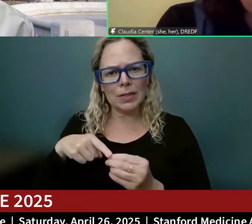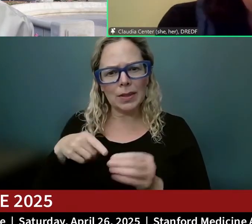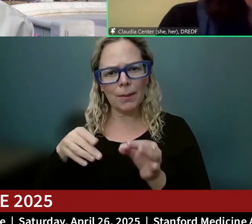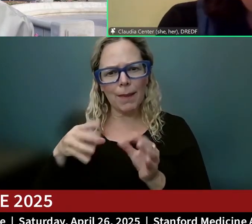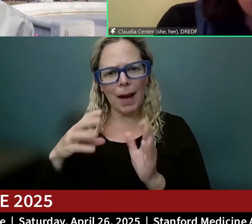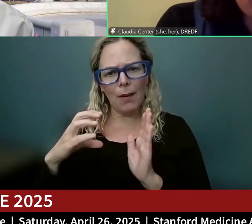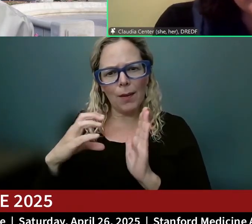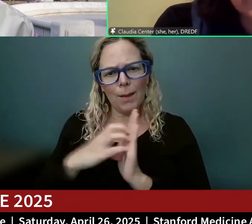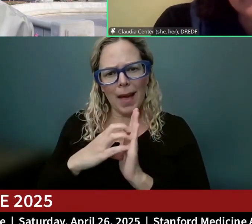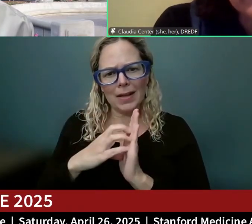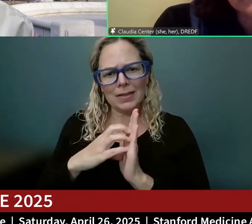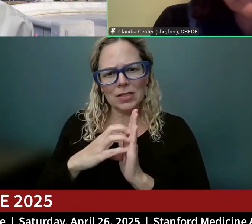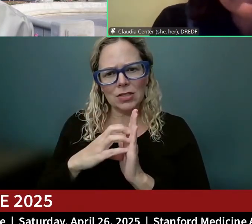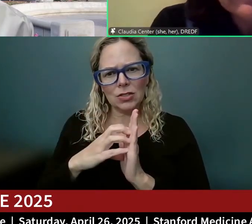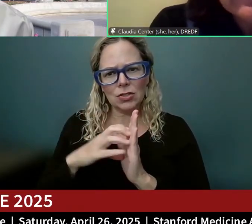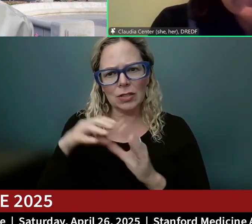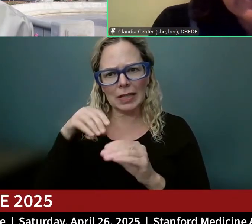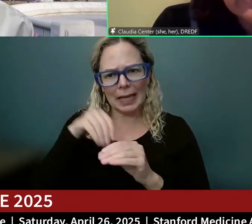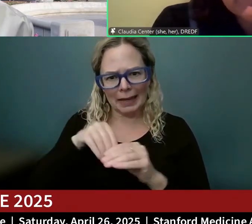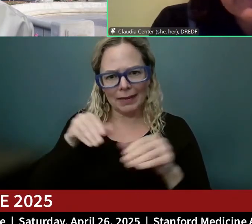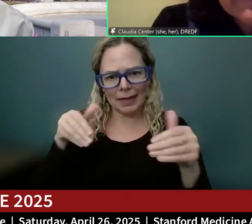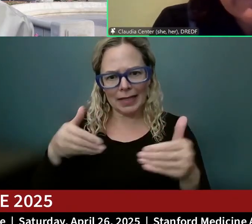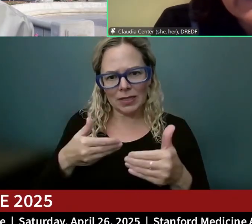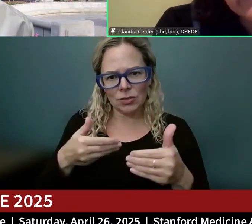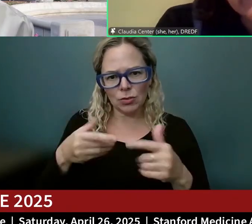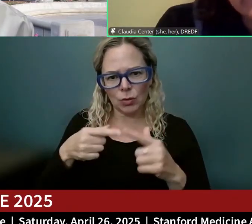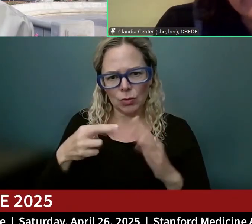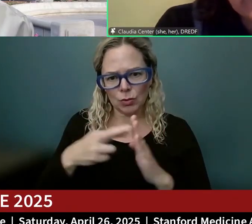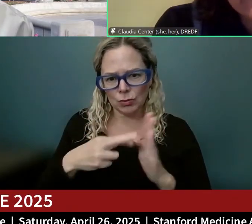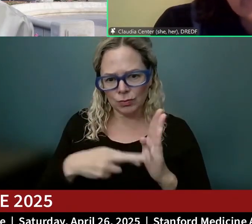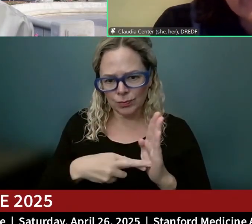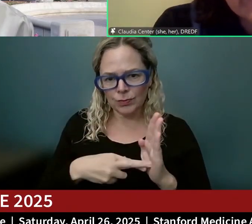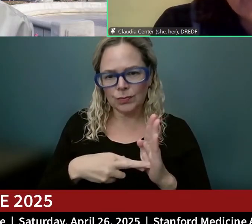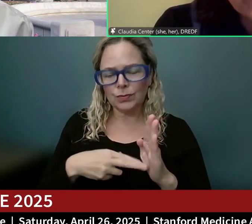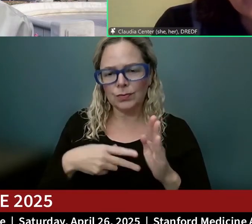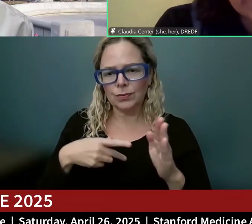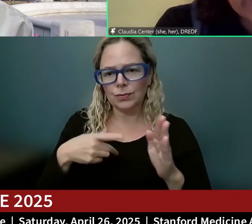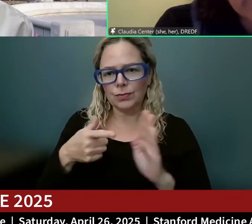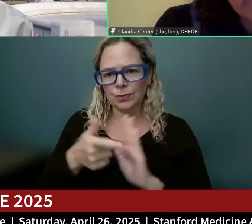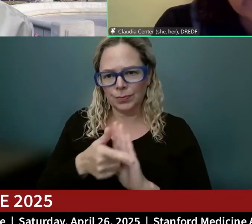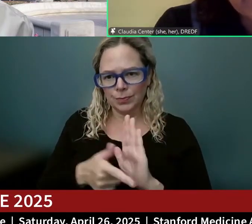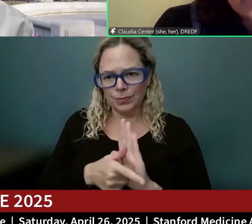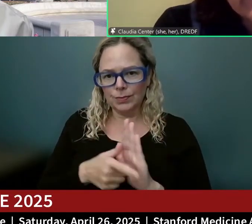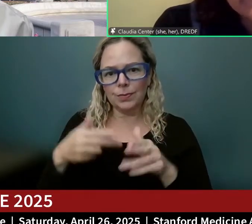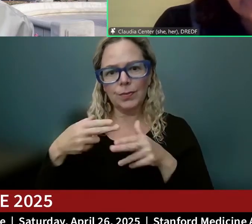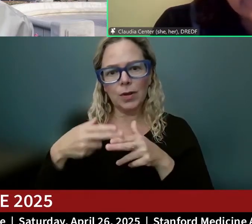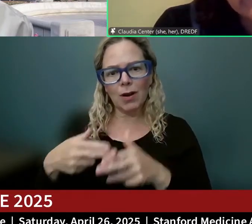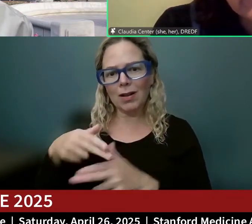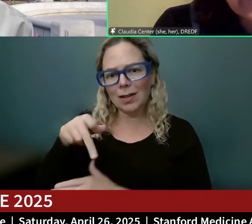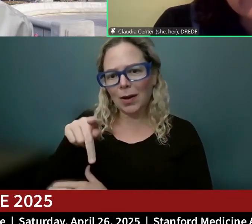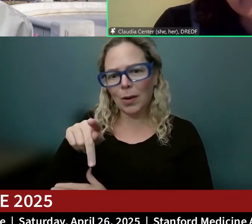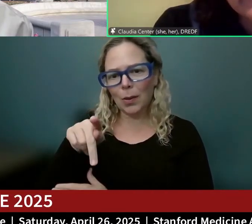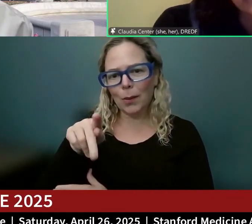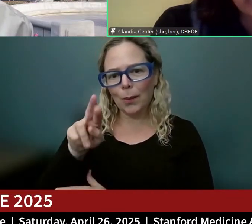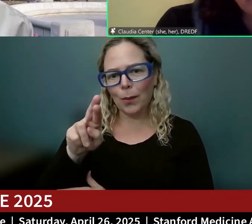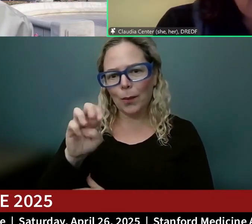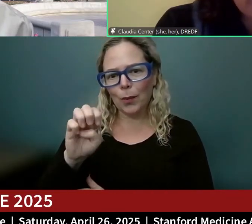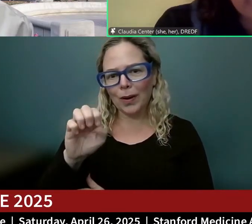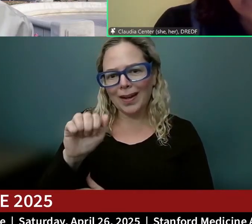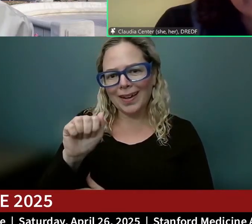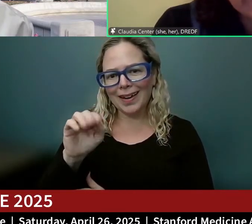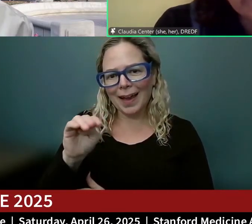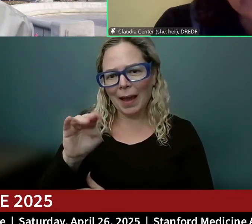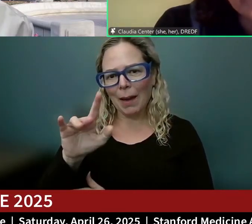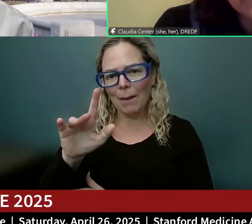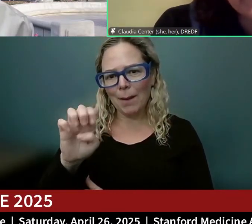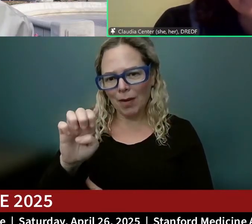the introduction to the regulations, and that is often called a preamble. It's Mhm. not technically part